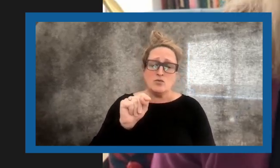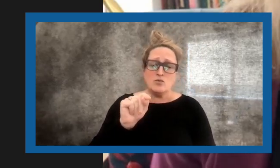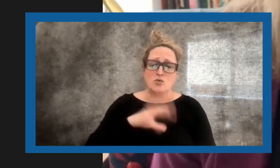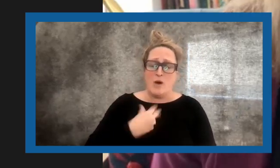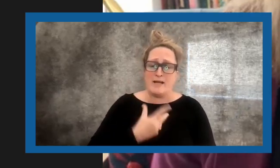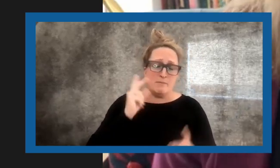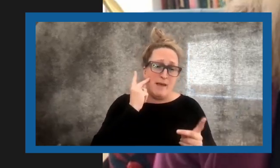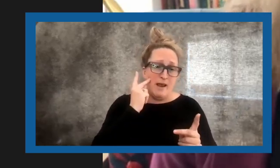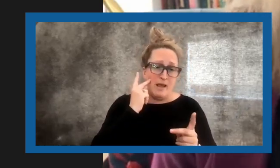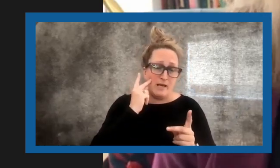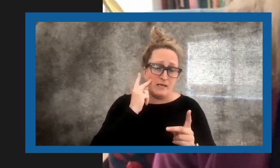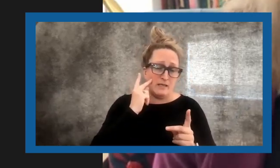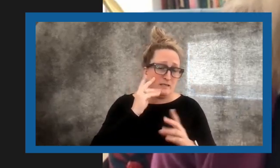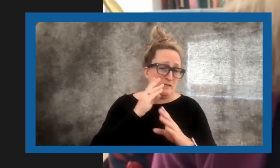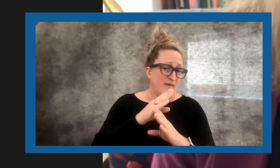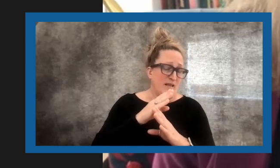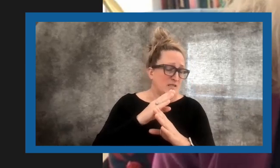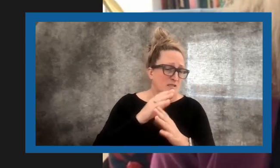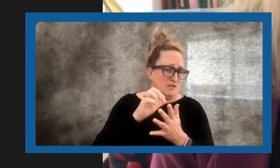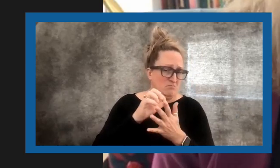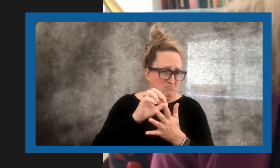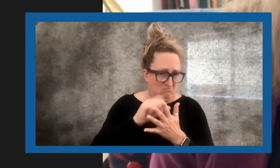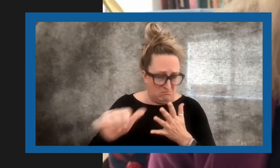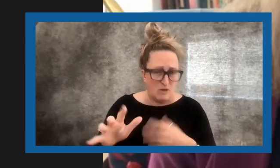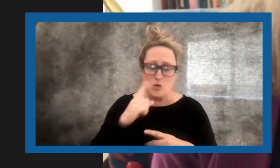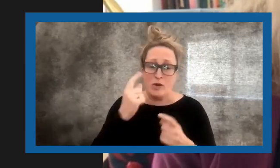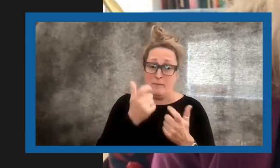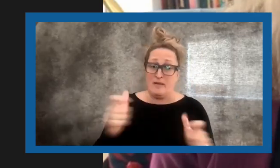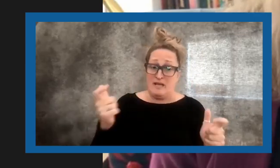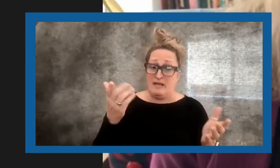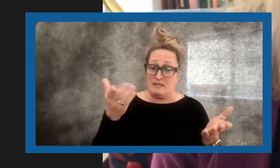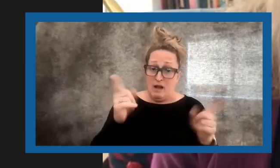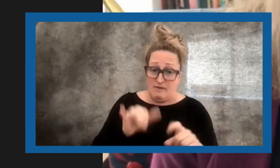was one of the most obvious big things to come out of that.